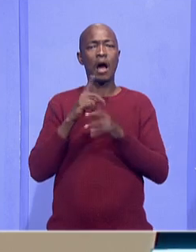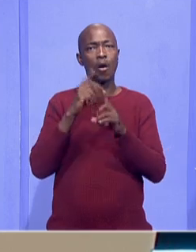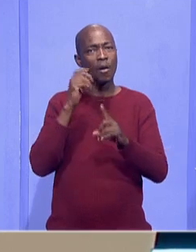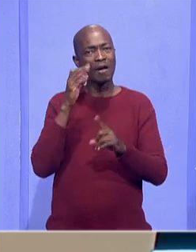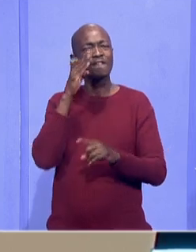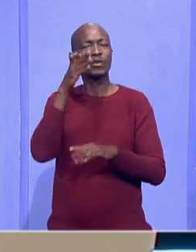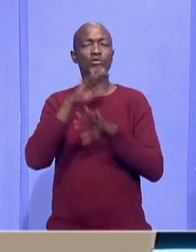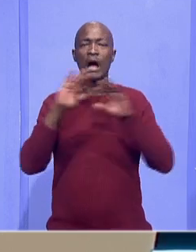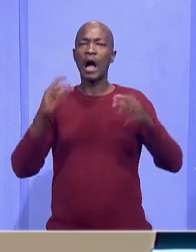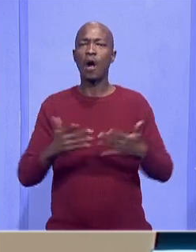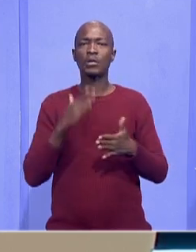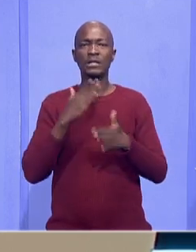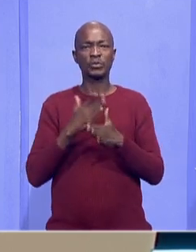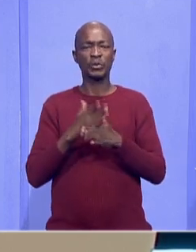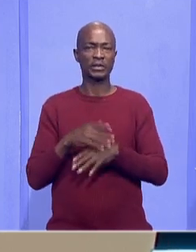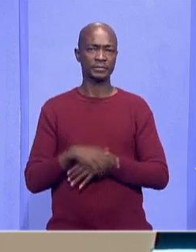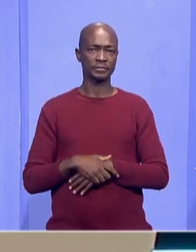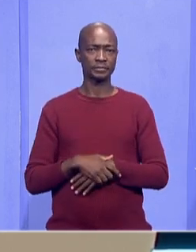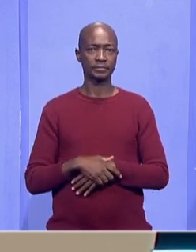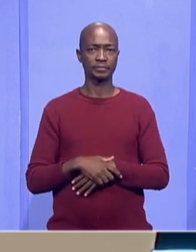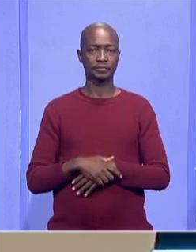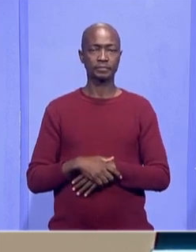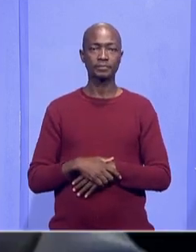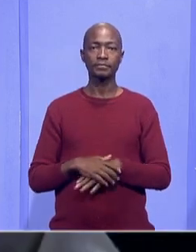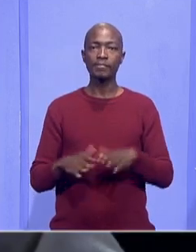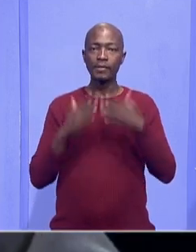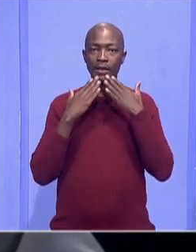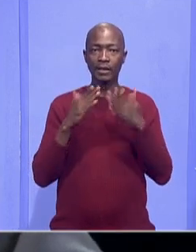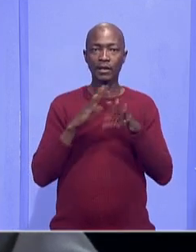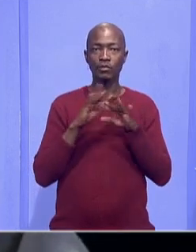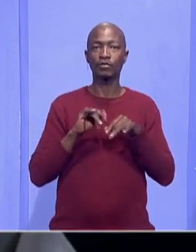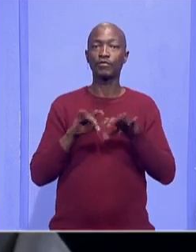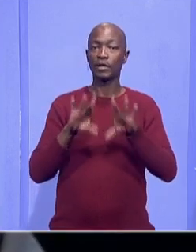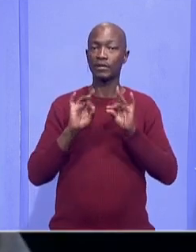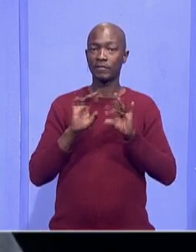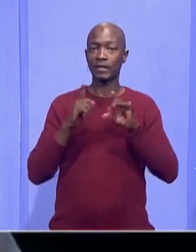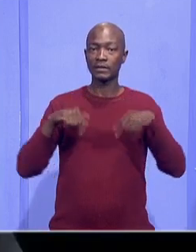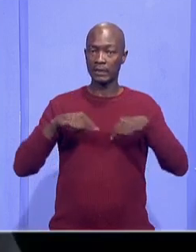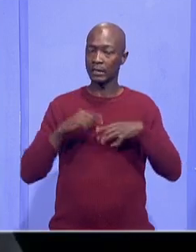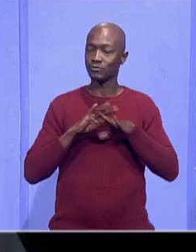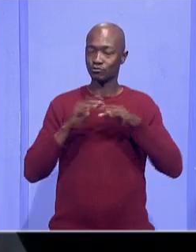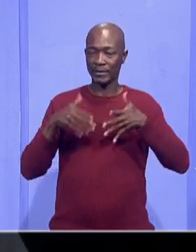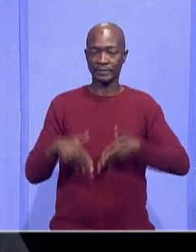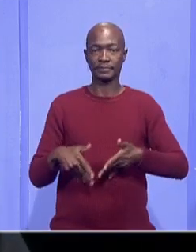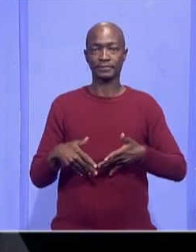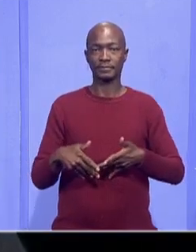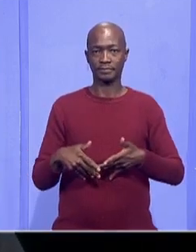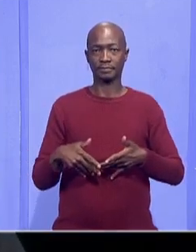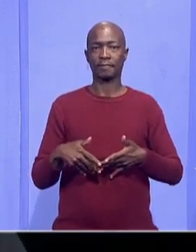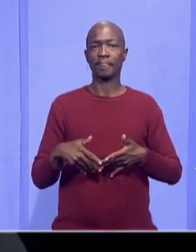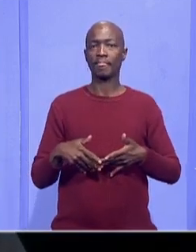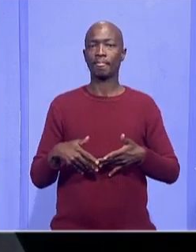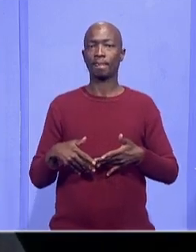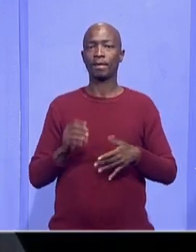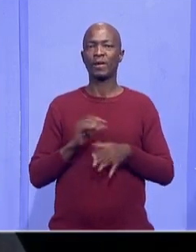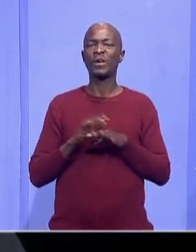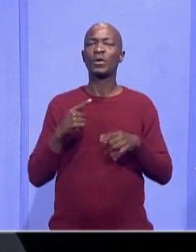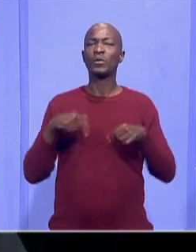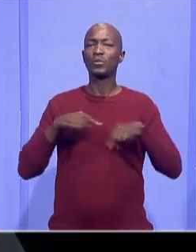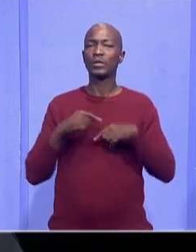works. No, thank you, Unati, for inviting us, and we really appreciate it. So we have been doing this work,